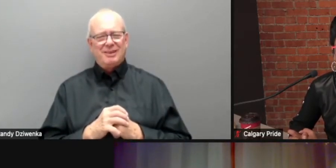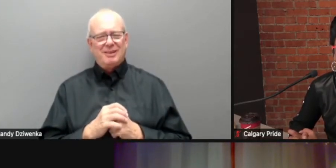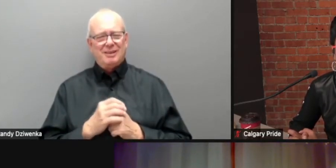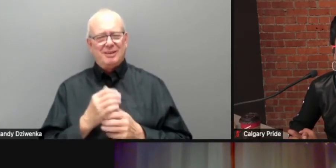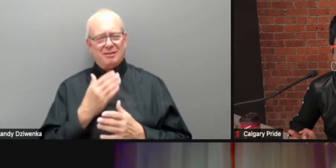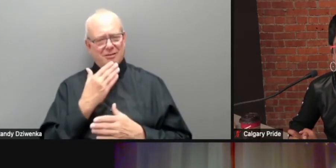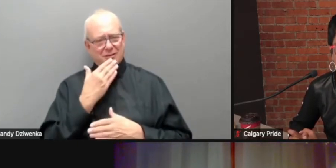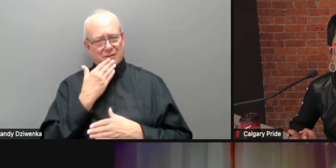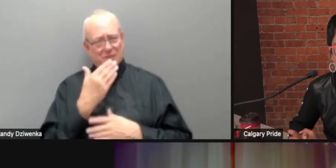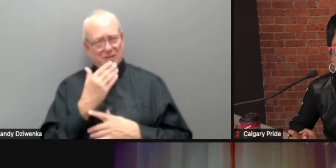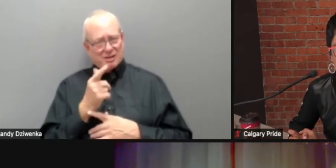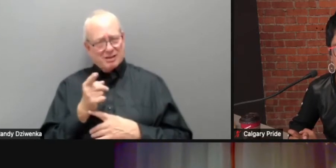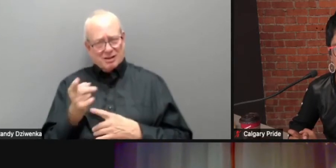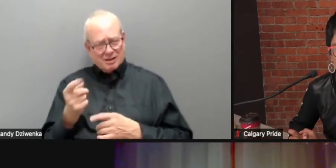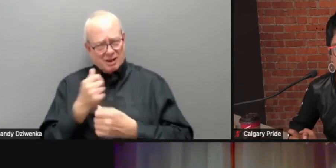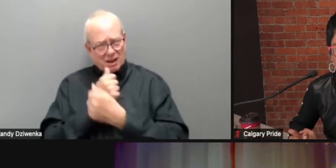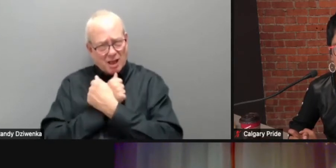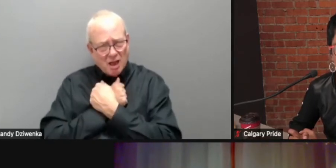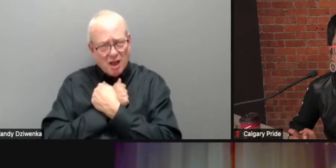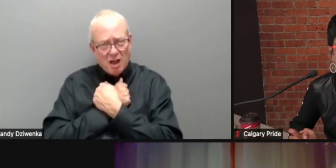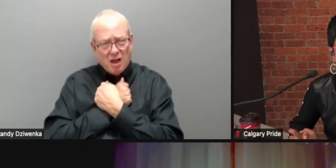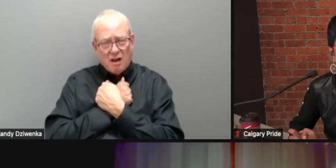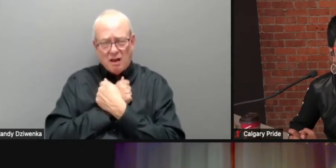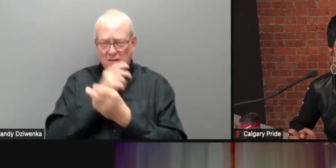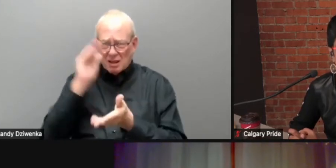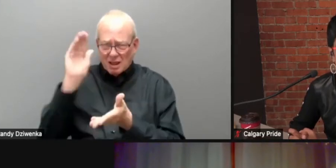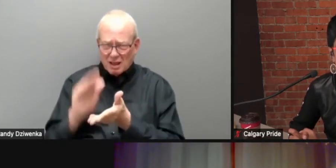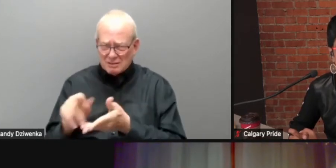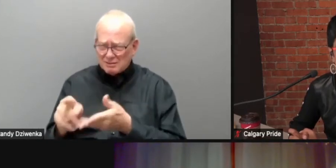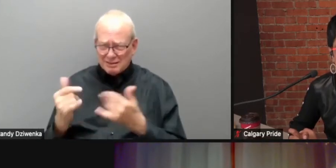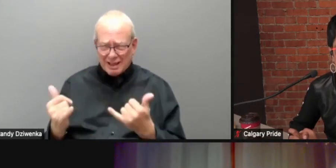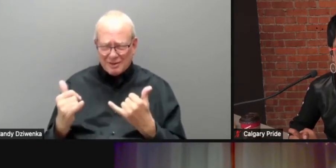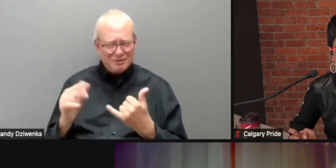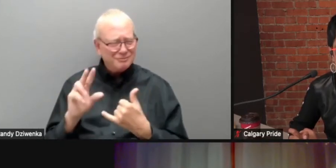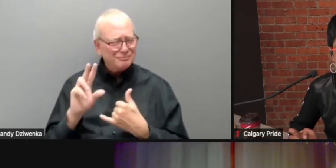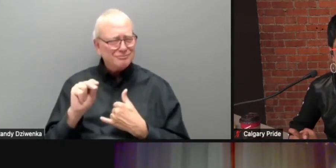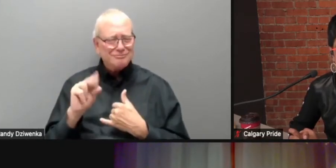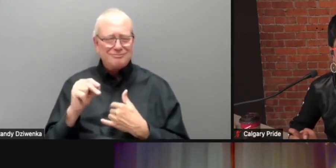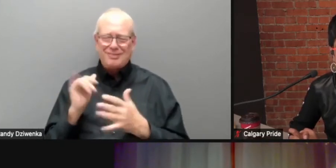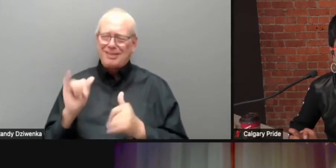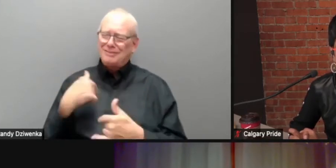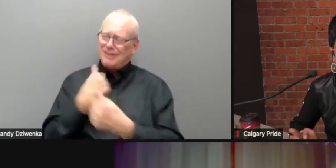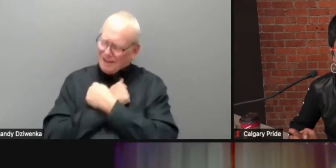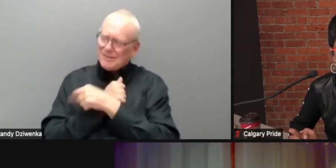first shared your feelings as parents, what were you most afraid of for Amrit?